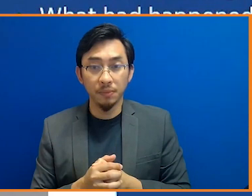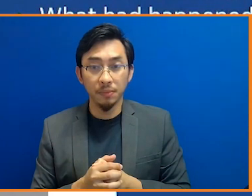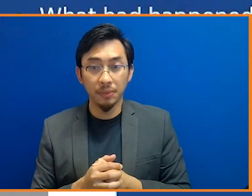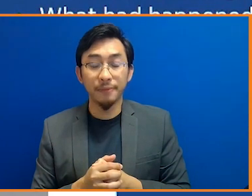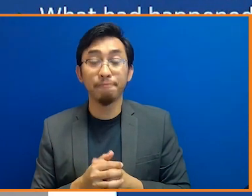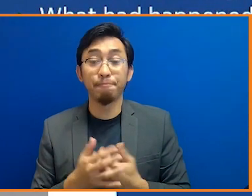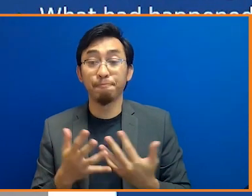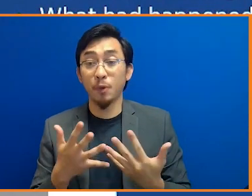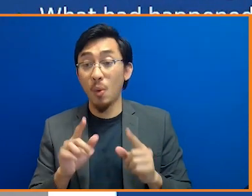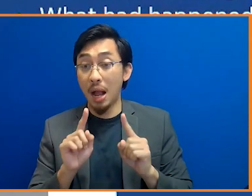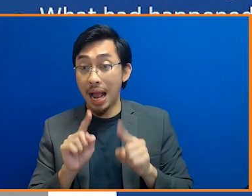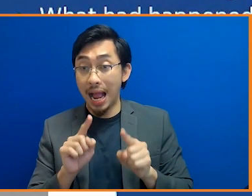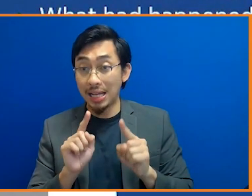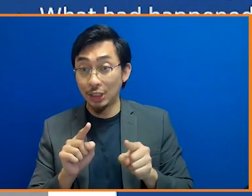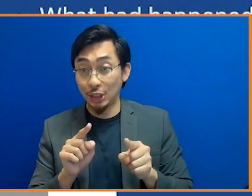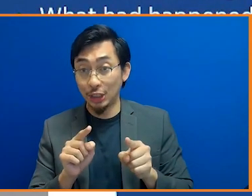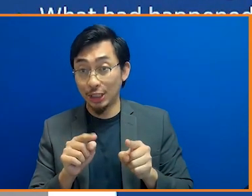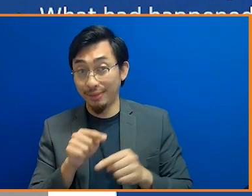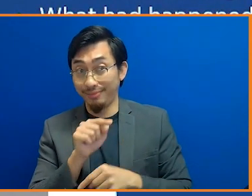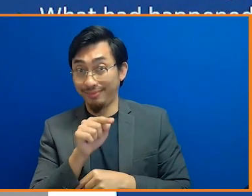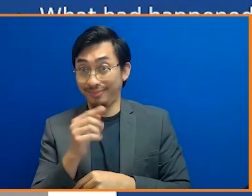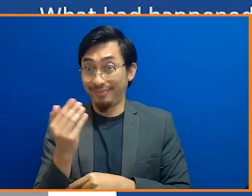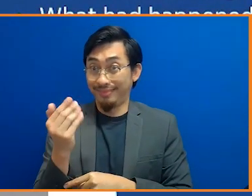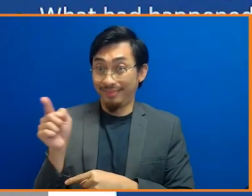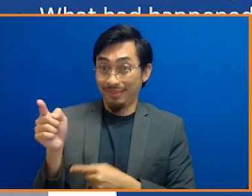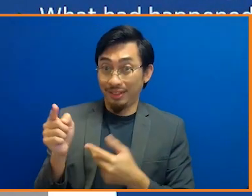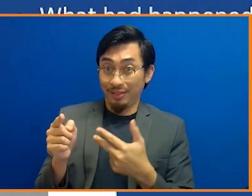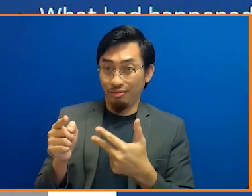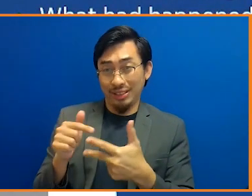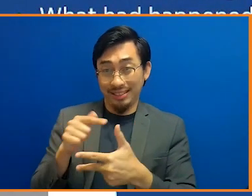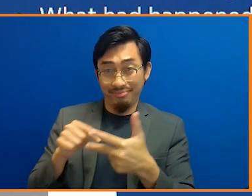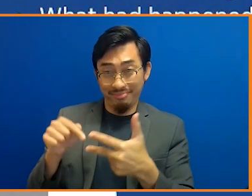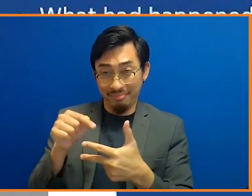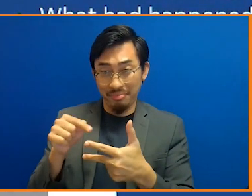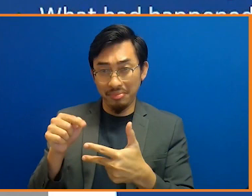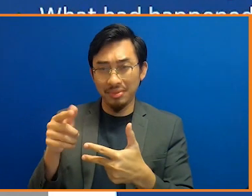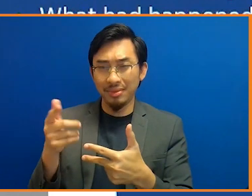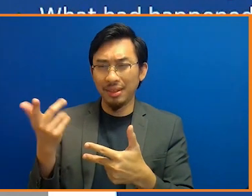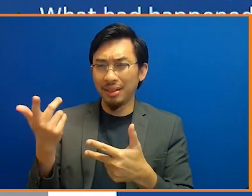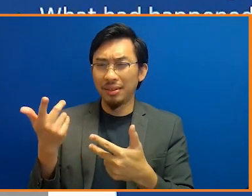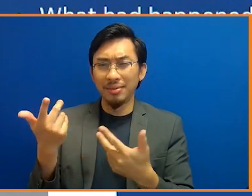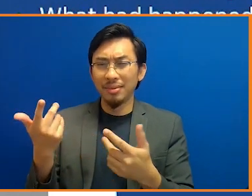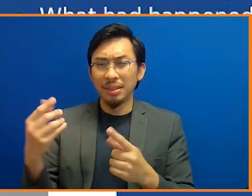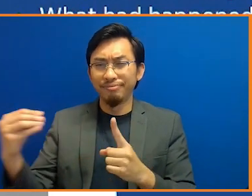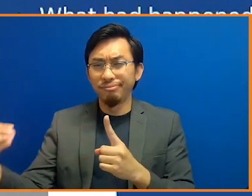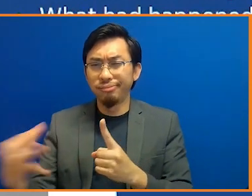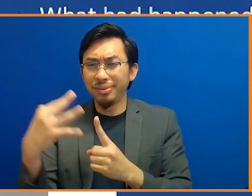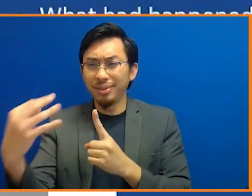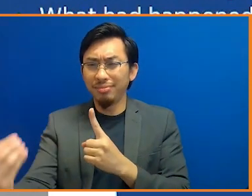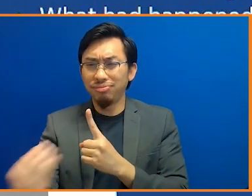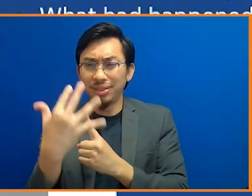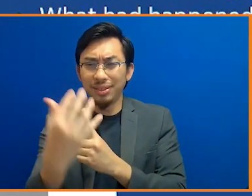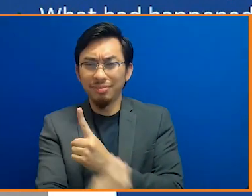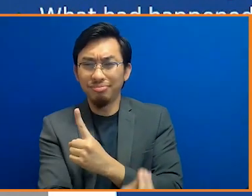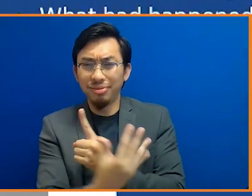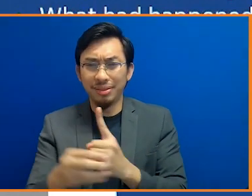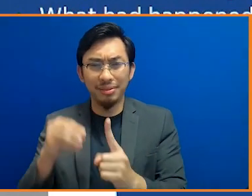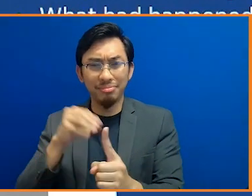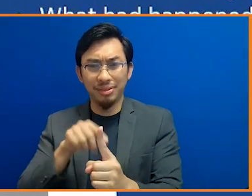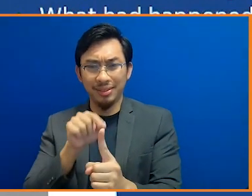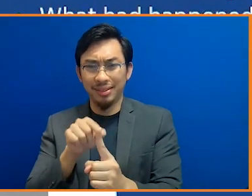um, one of the answers, probable answers to this, probably because of the amplification